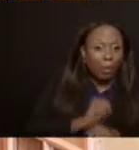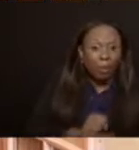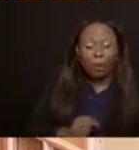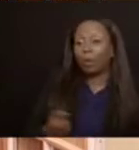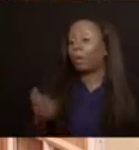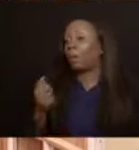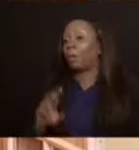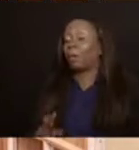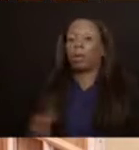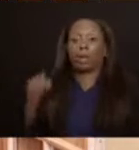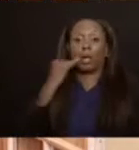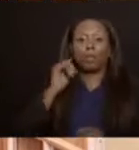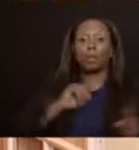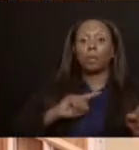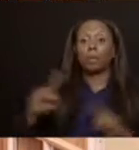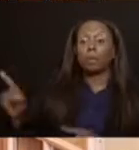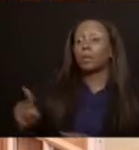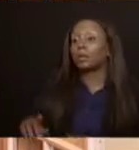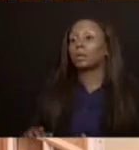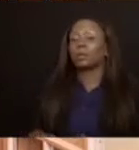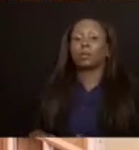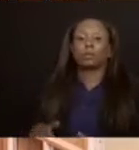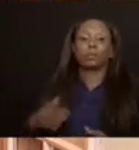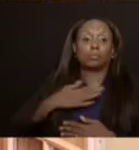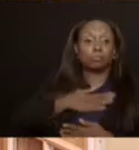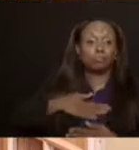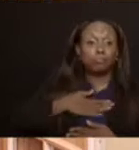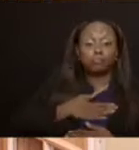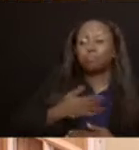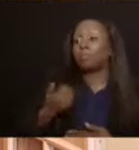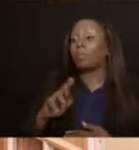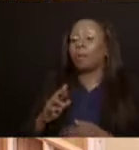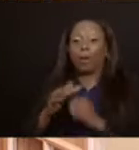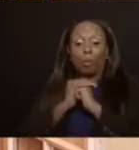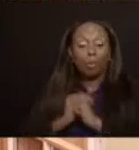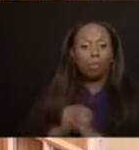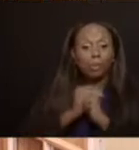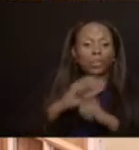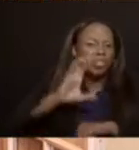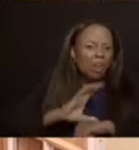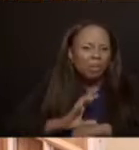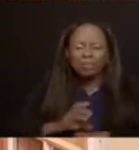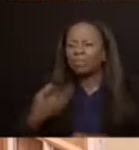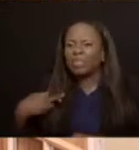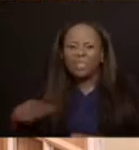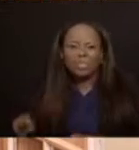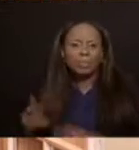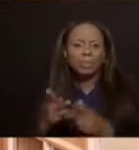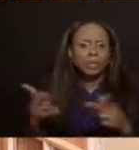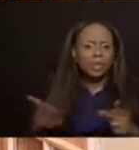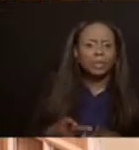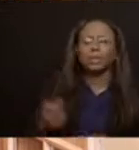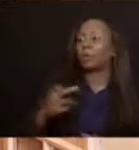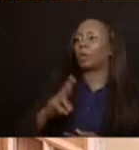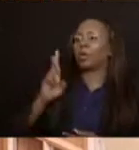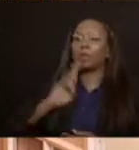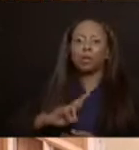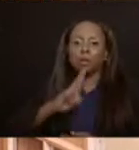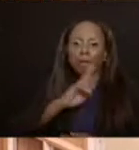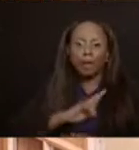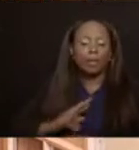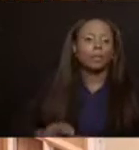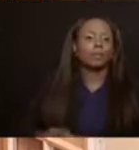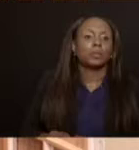of entertainment, whether it is in places of worship, whether it is in restaurants or hotels, that anywhere where people will